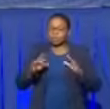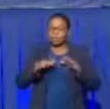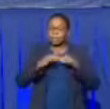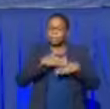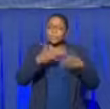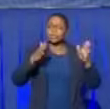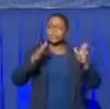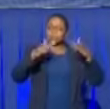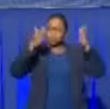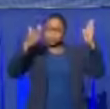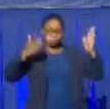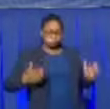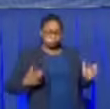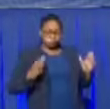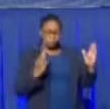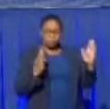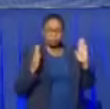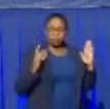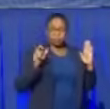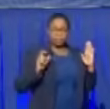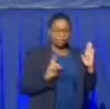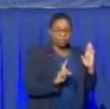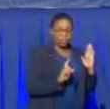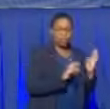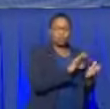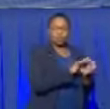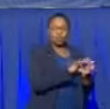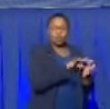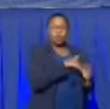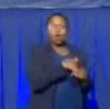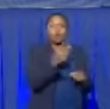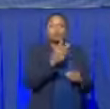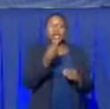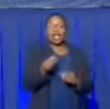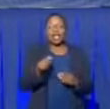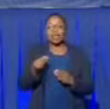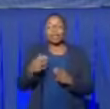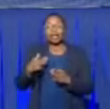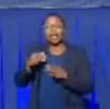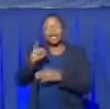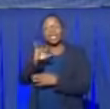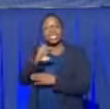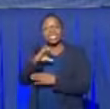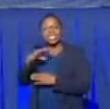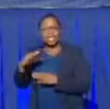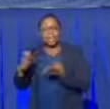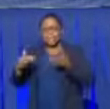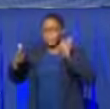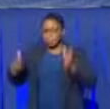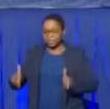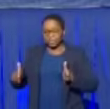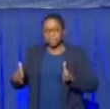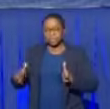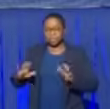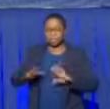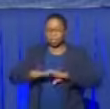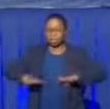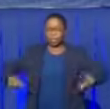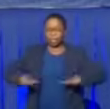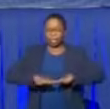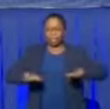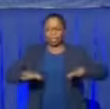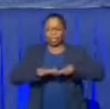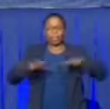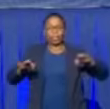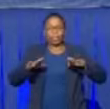banners, as well as unfolded ballot boxes. No ballot papers were at that site. It was just the bulk